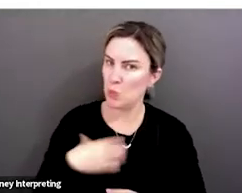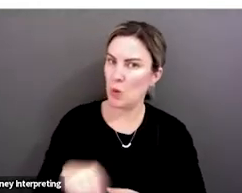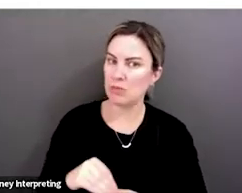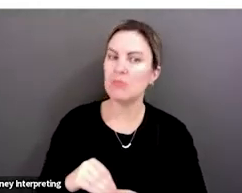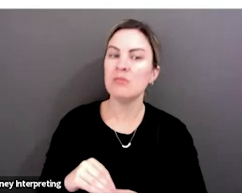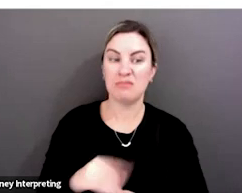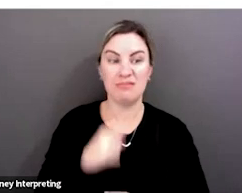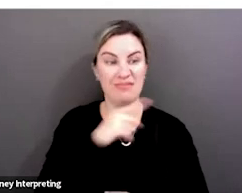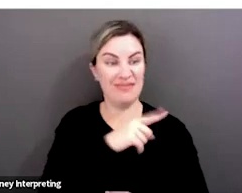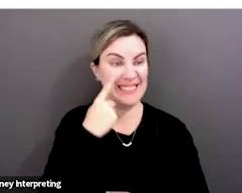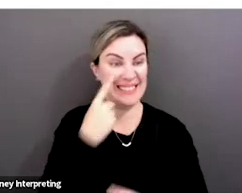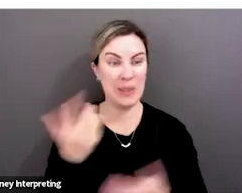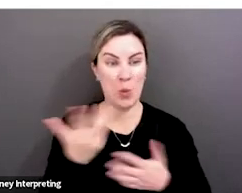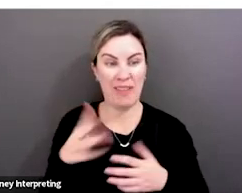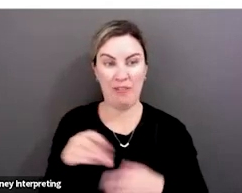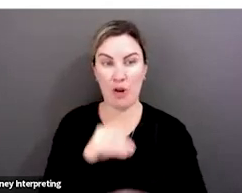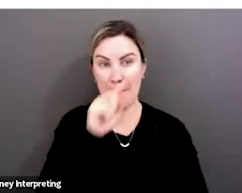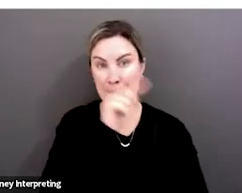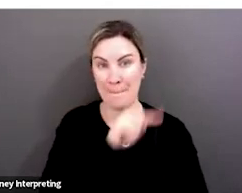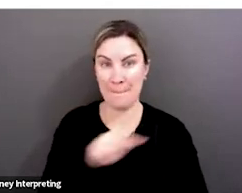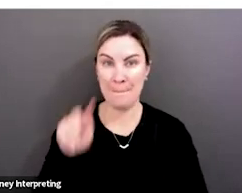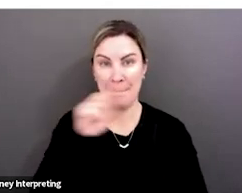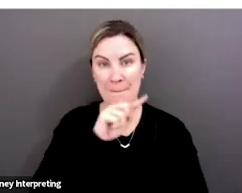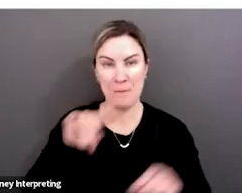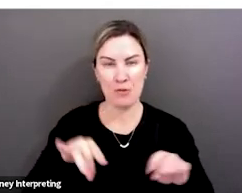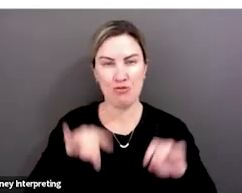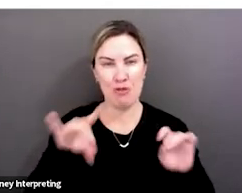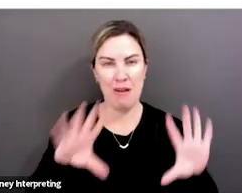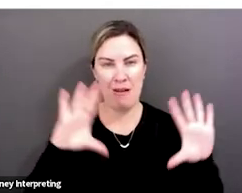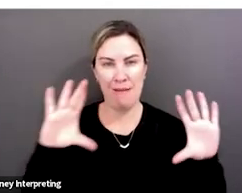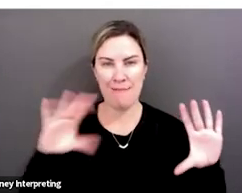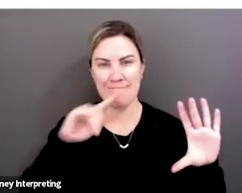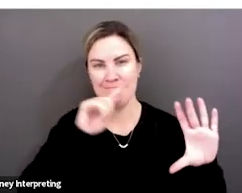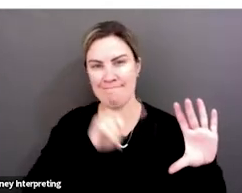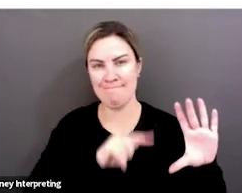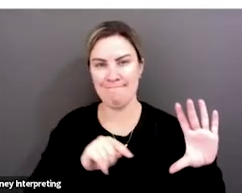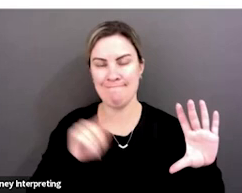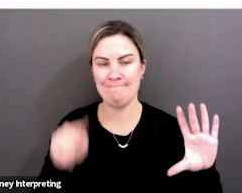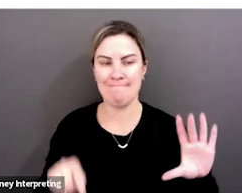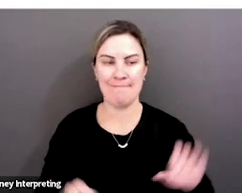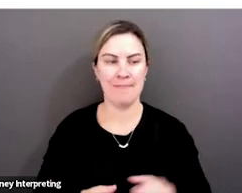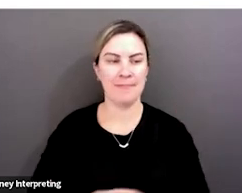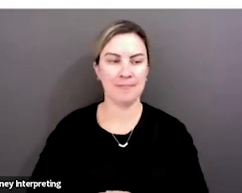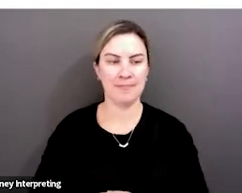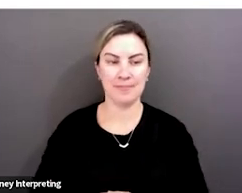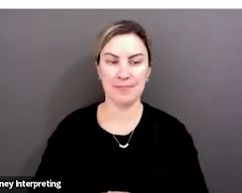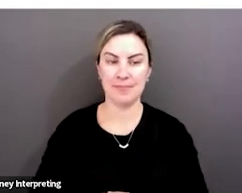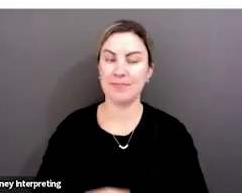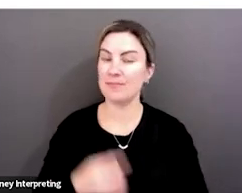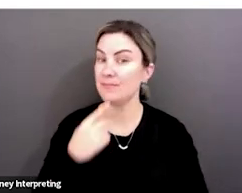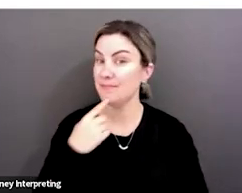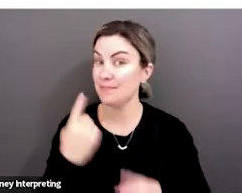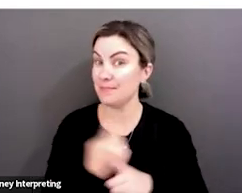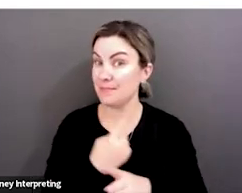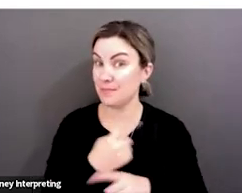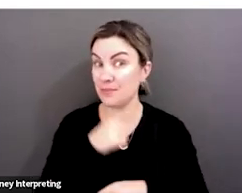those EOIs have been concentrated from. Of those learners, and I should mention that enrollment into